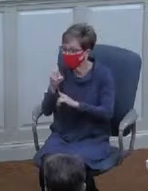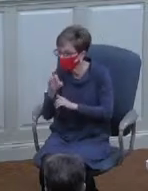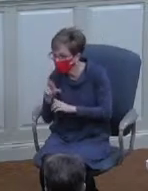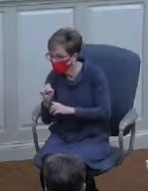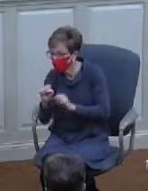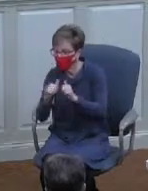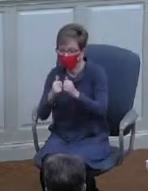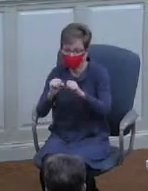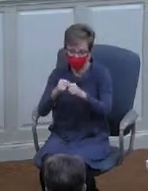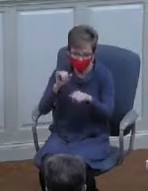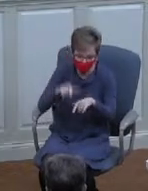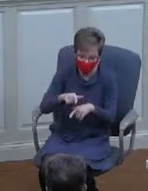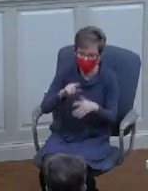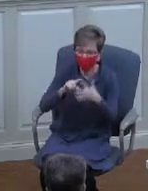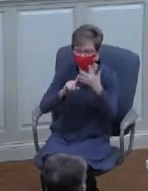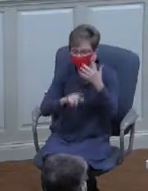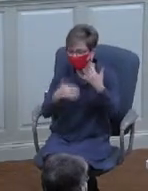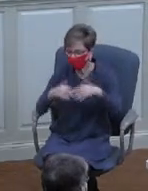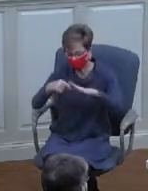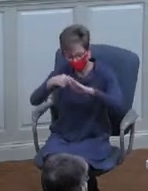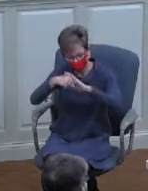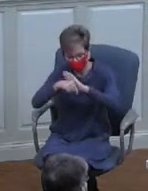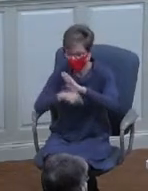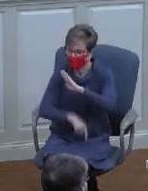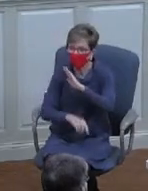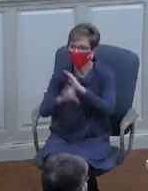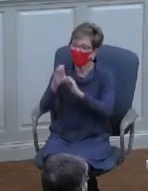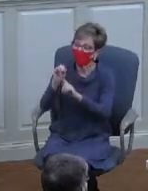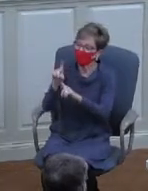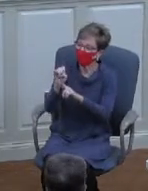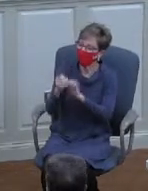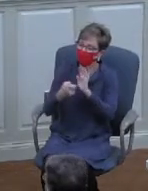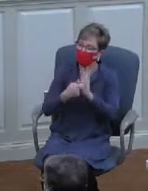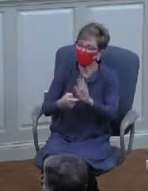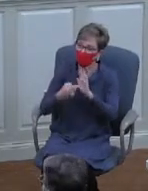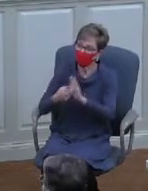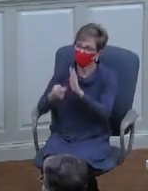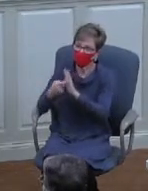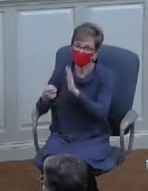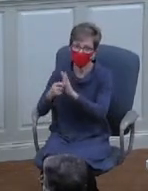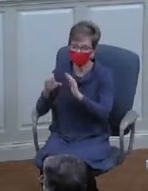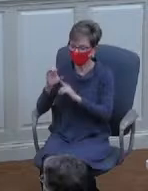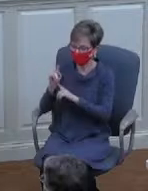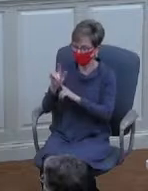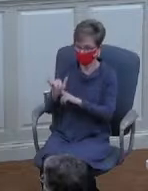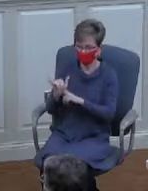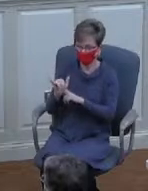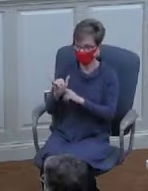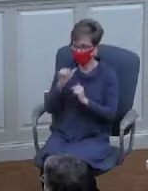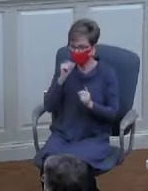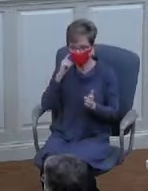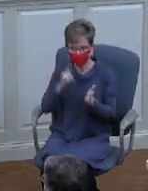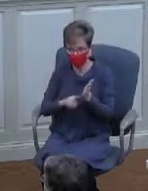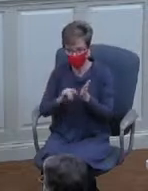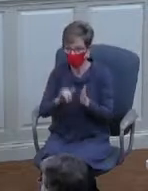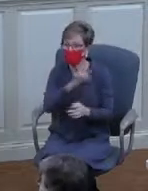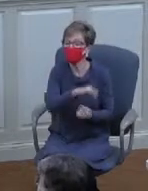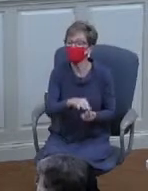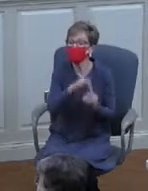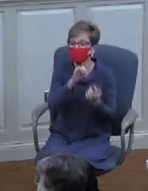those. And there's a lot of that, all that is code required, and it's not something the city inspects.